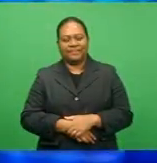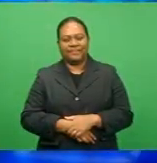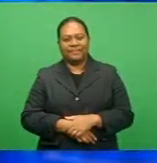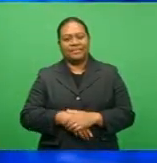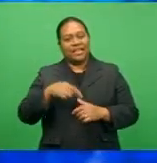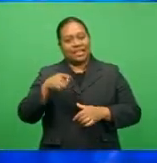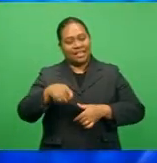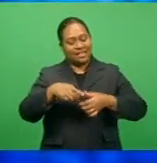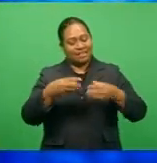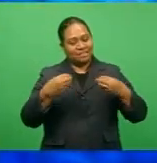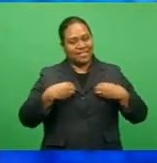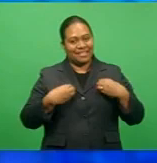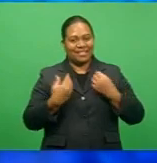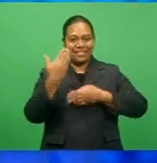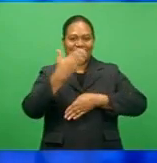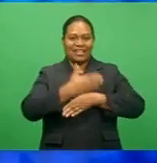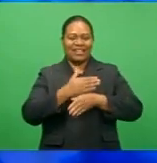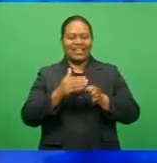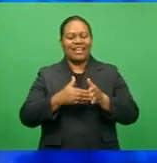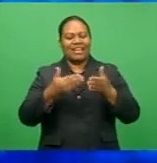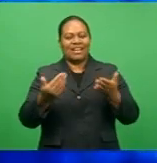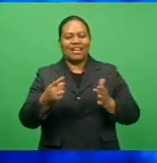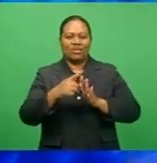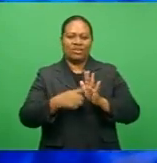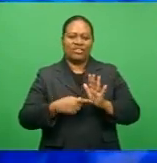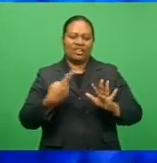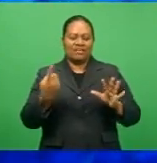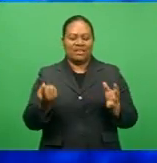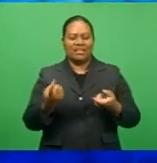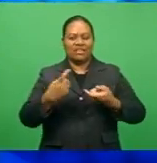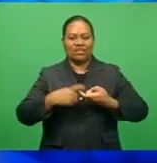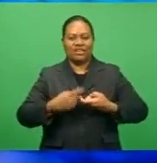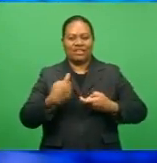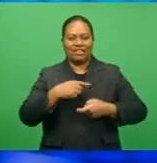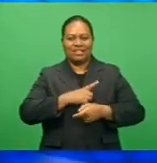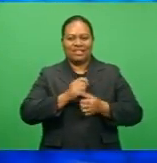And that's it from Business Tonight. We now join Jamie with the latest in sports.